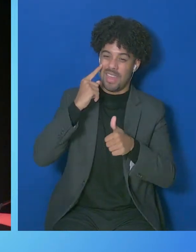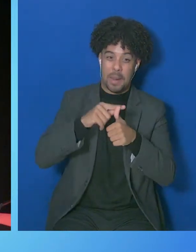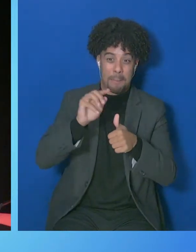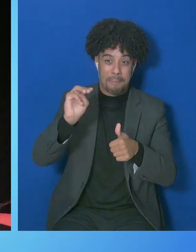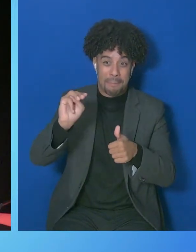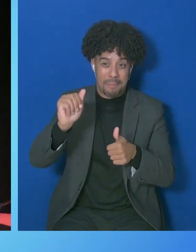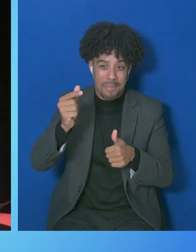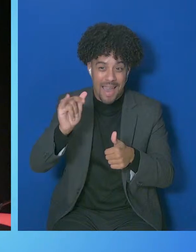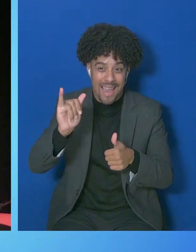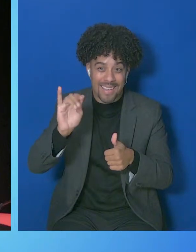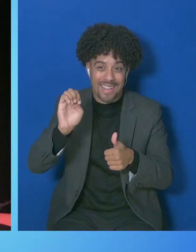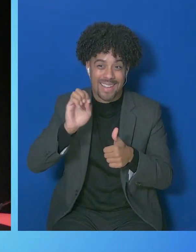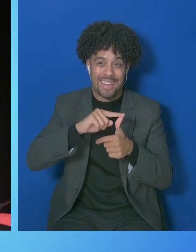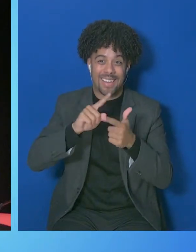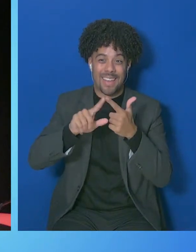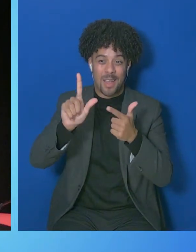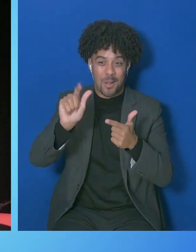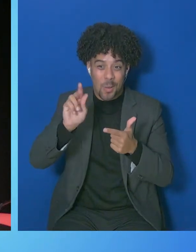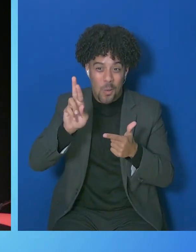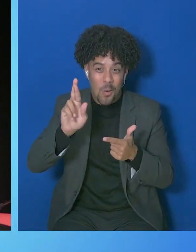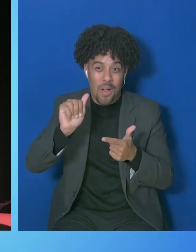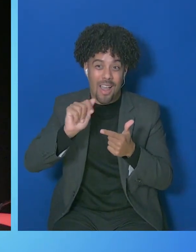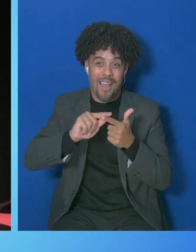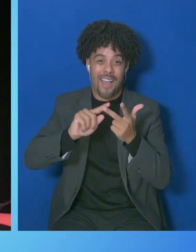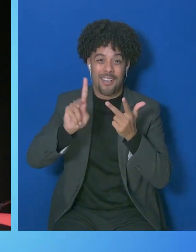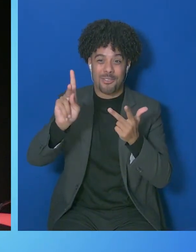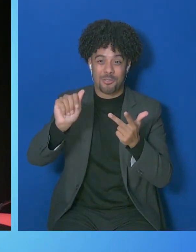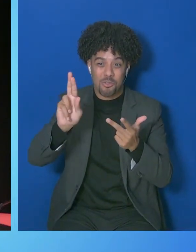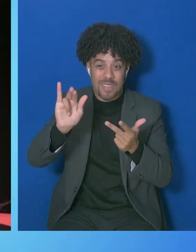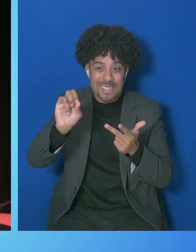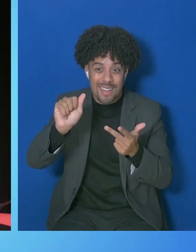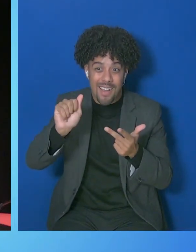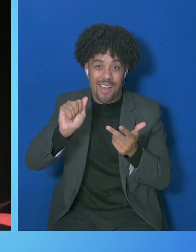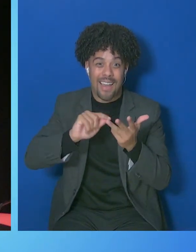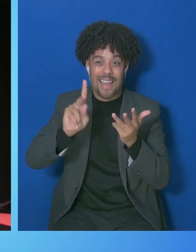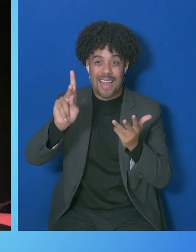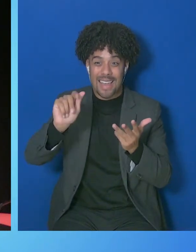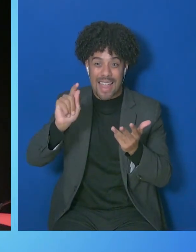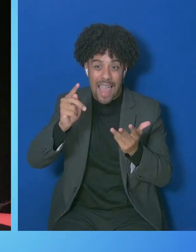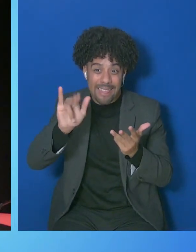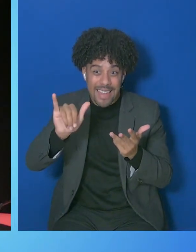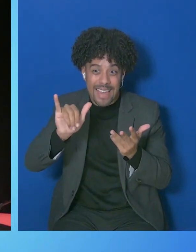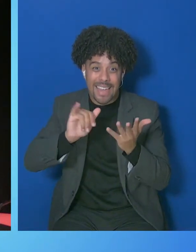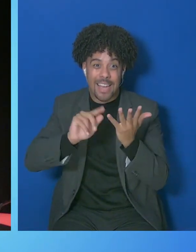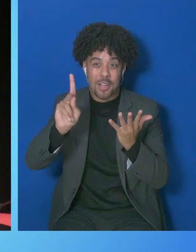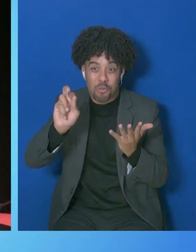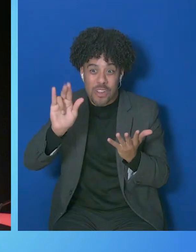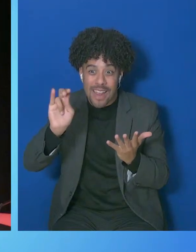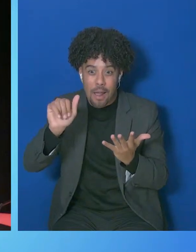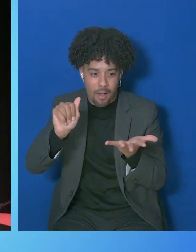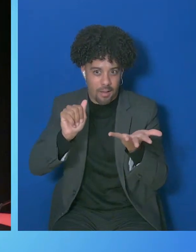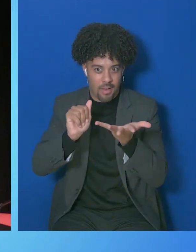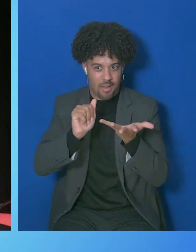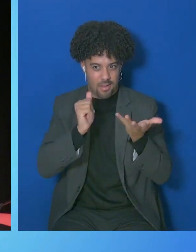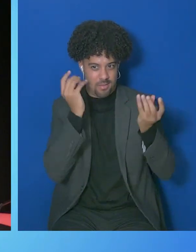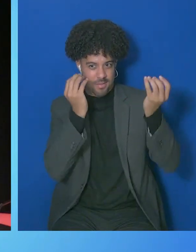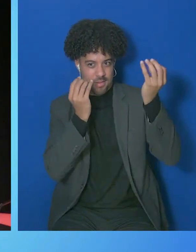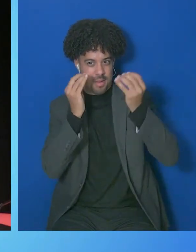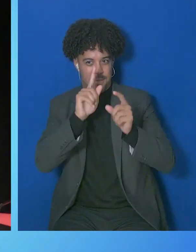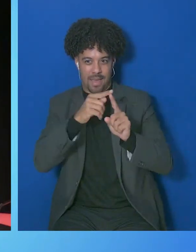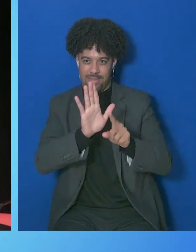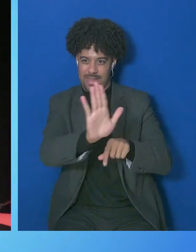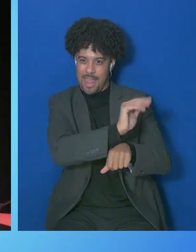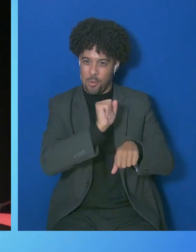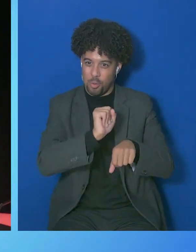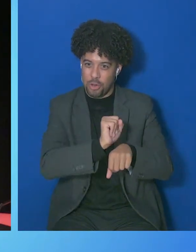Kathy, and all the other teachers and related service providers here at ASDB, and remember what they do and the